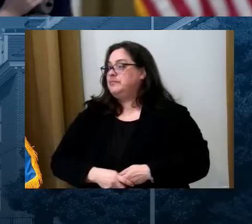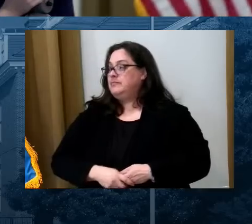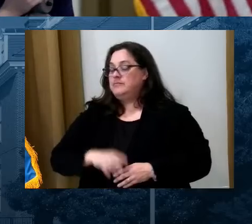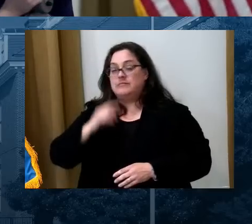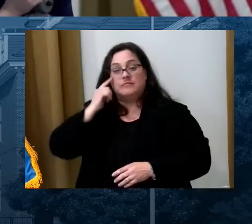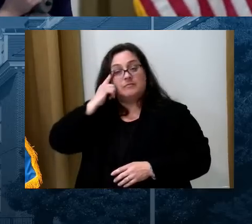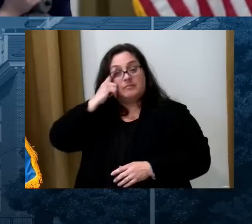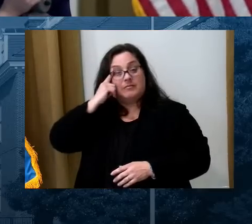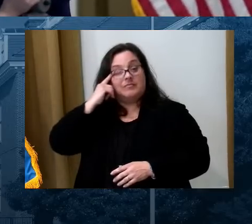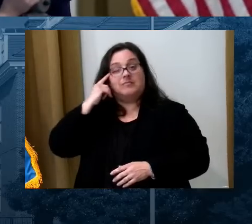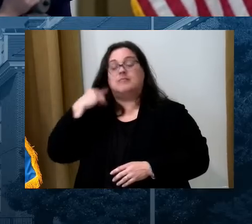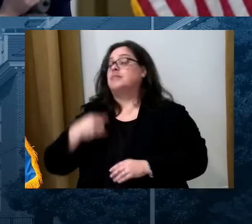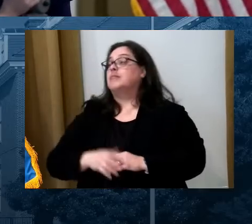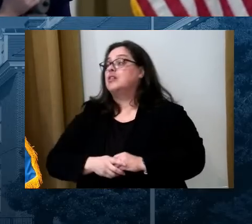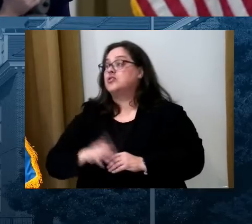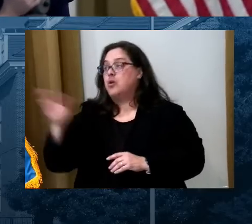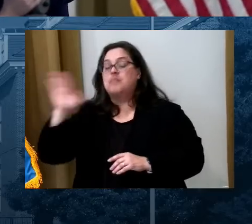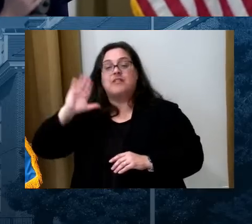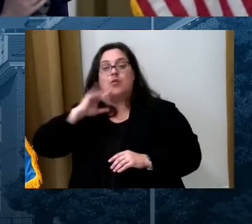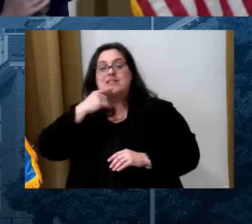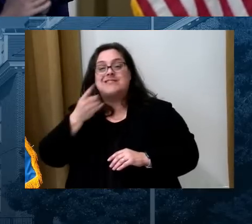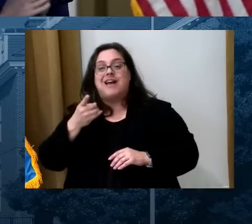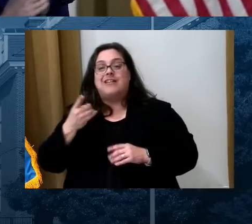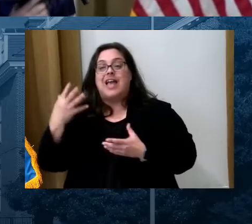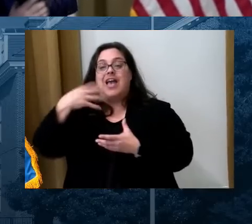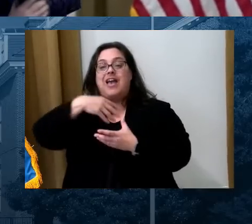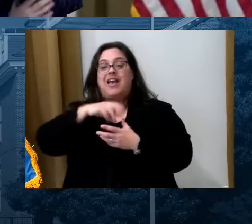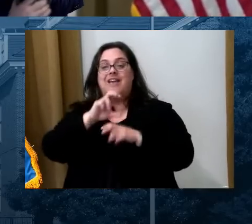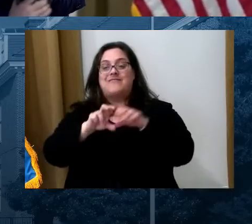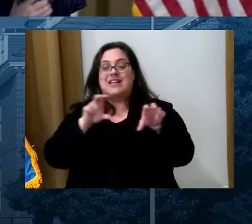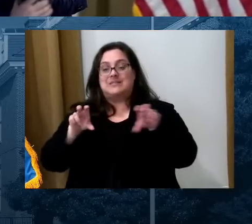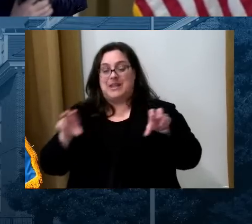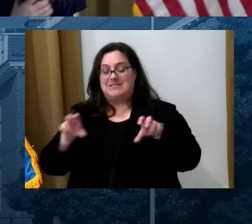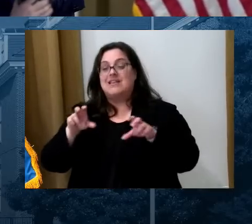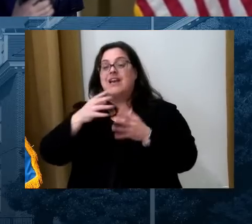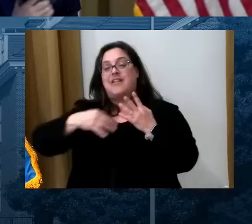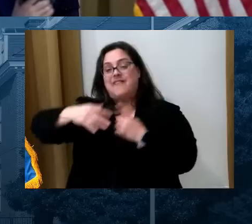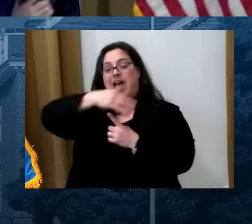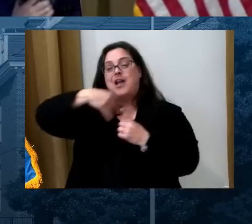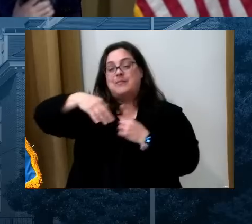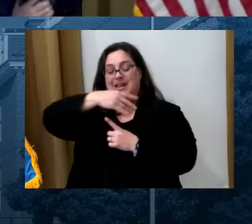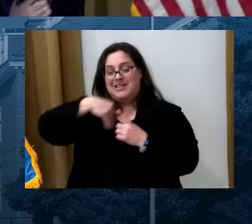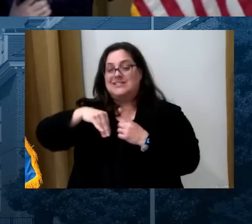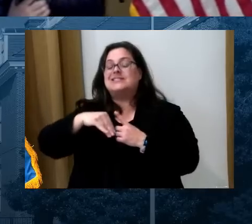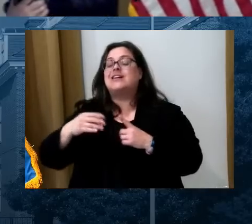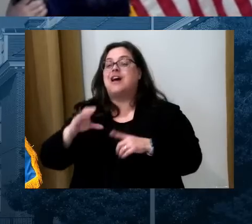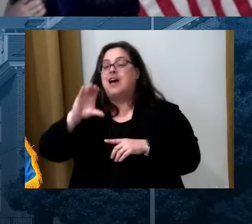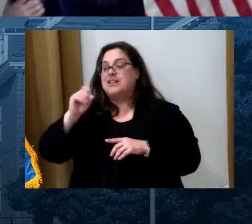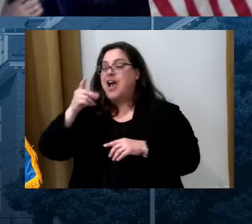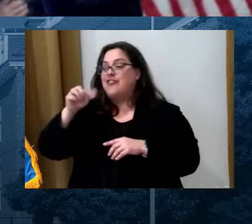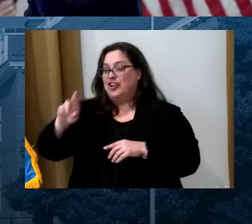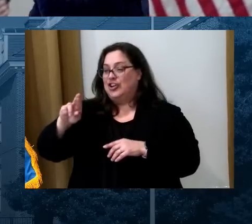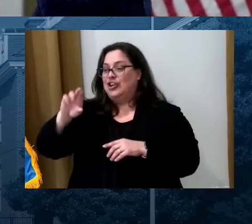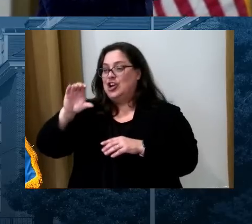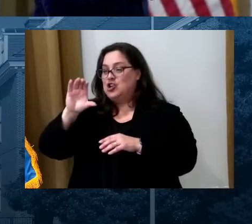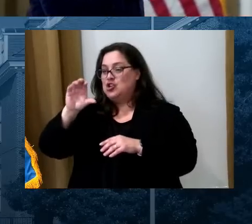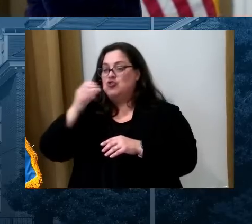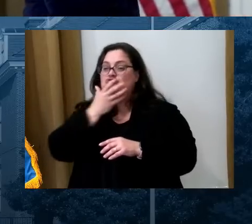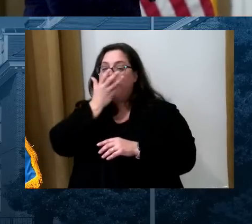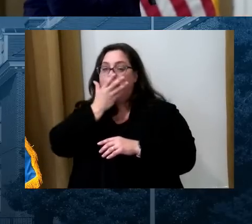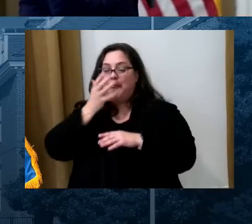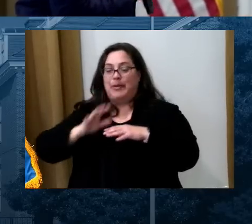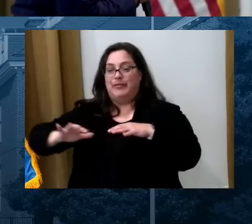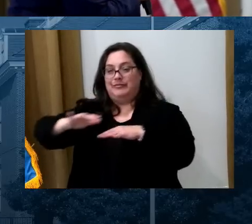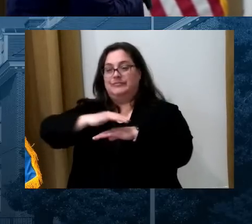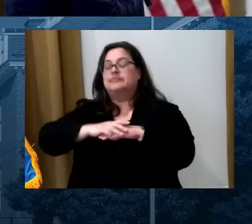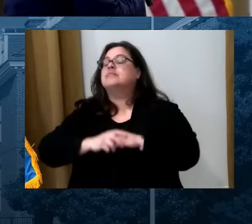So we mentioned before investments in our environment and agriculture. Our cover crop program has been very important for our